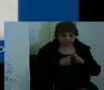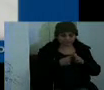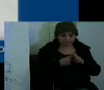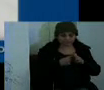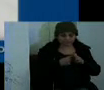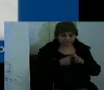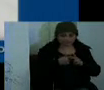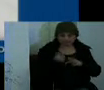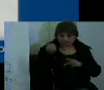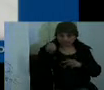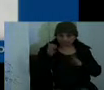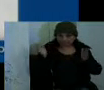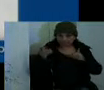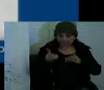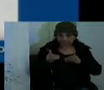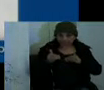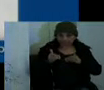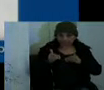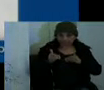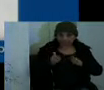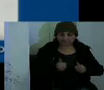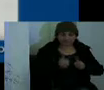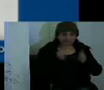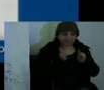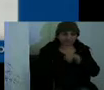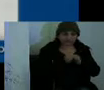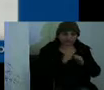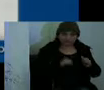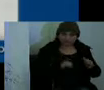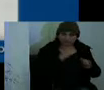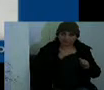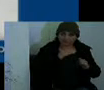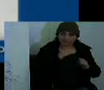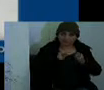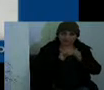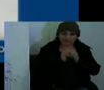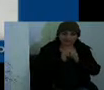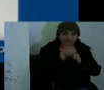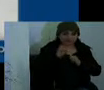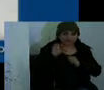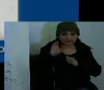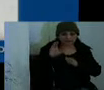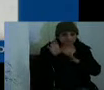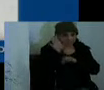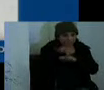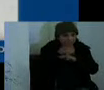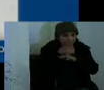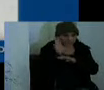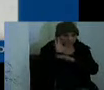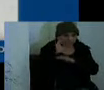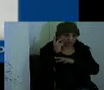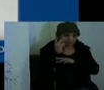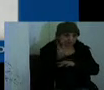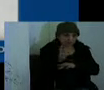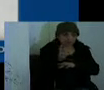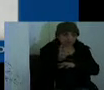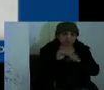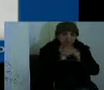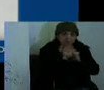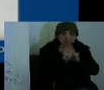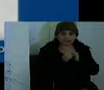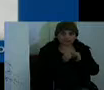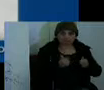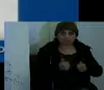with Dignity will screen the documentary, How to Survive a Plague by David France. So if you're able to come out